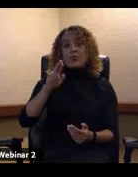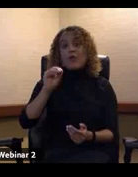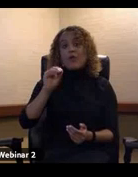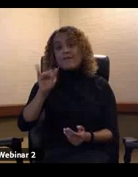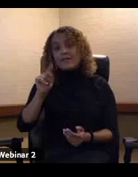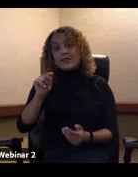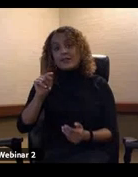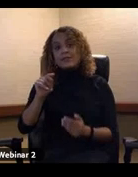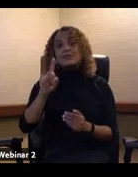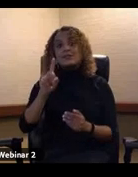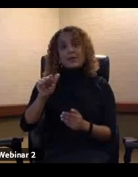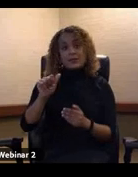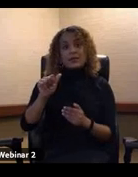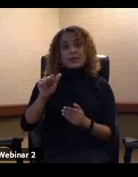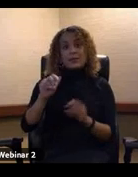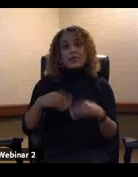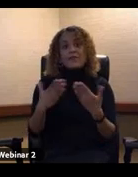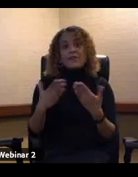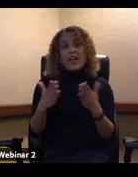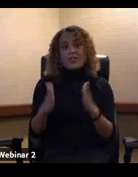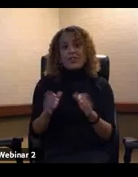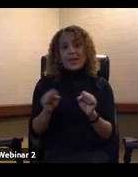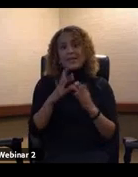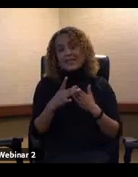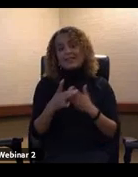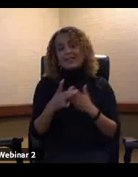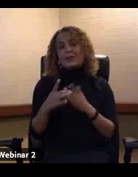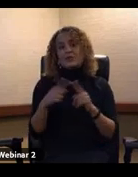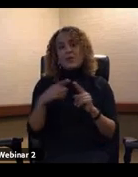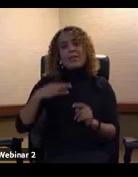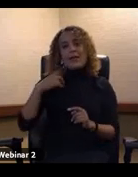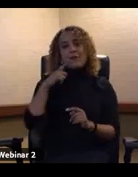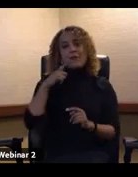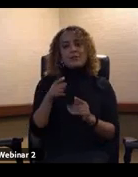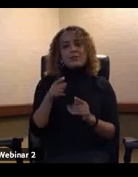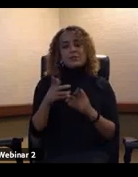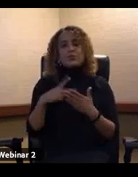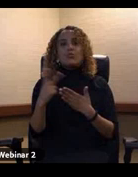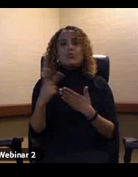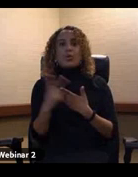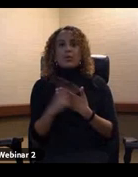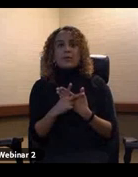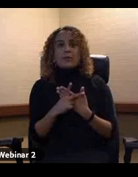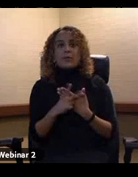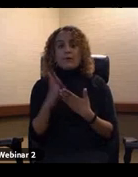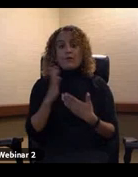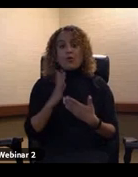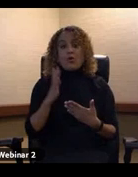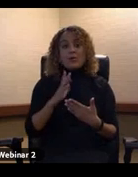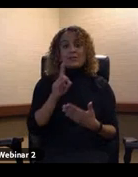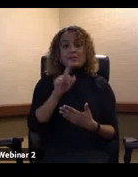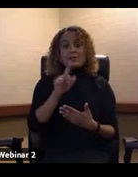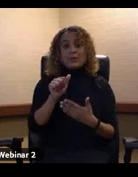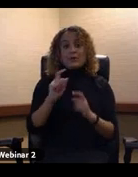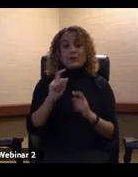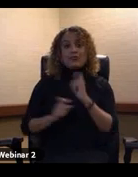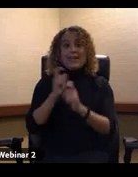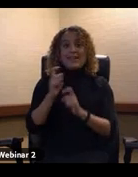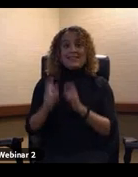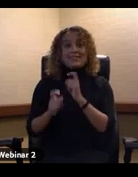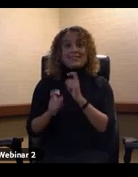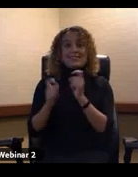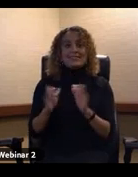disability program in the disability collaborative can now be the lead to apply for this program. Former disability grantees can